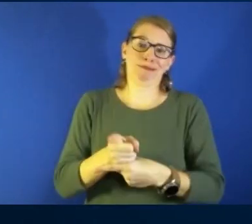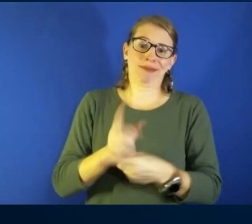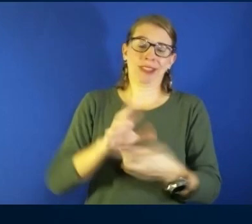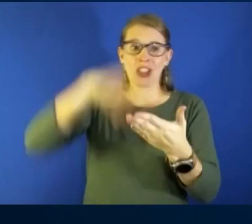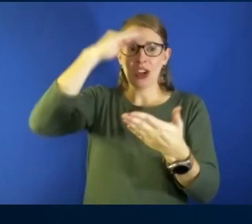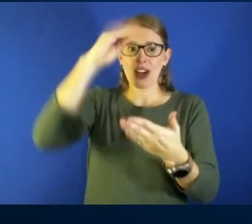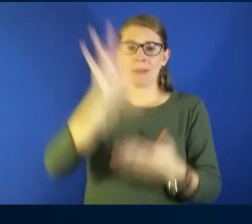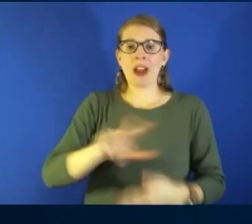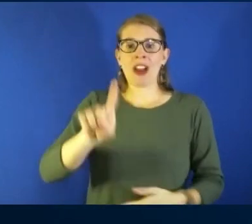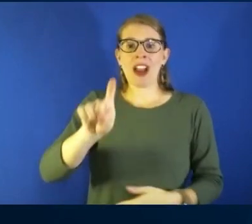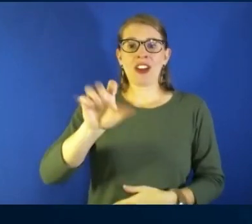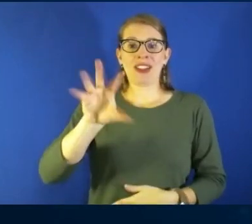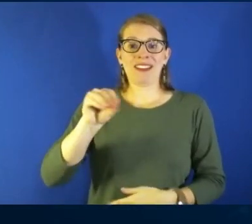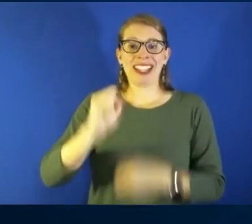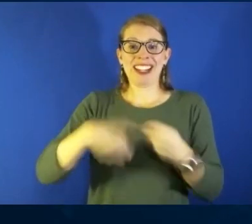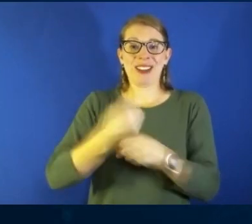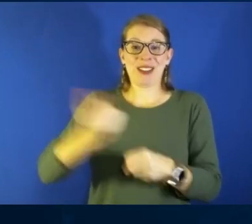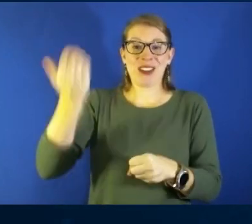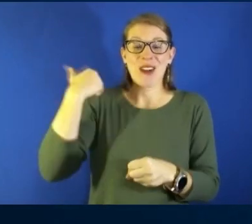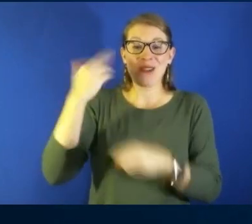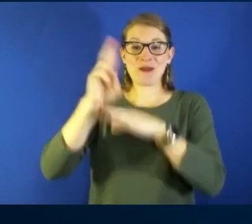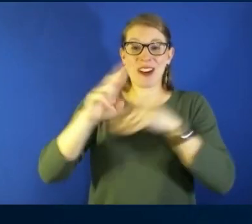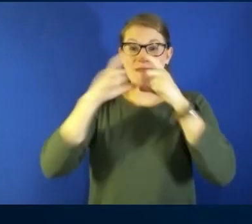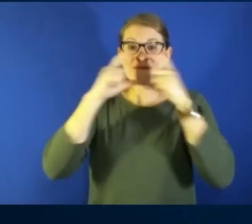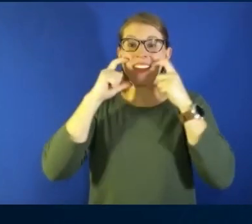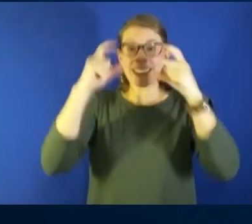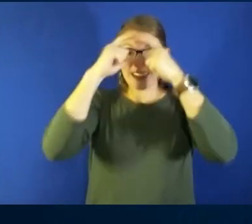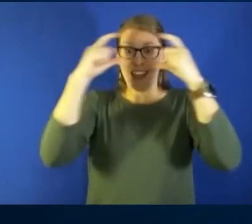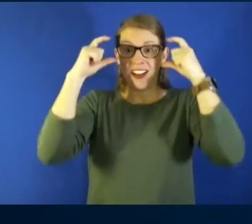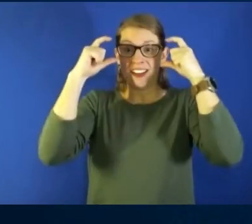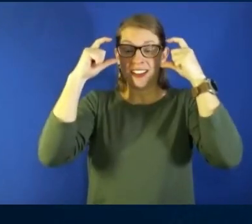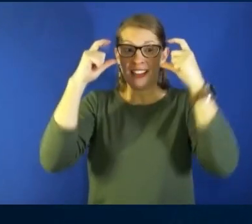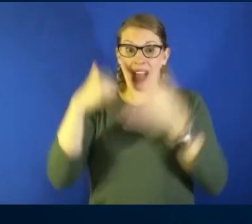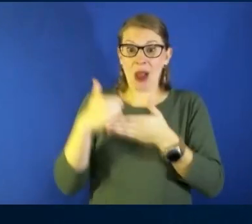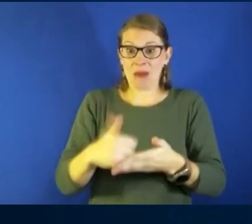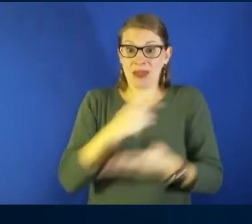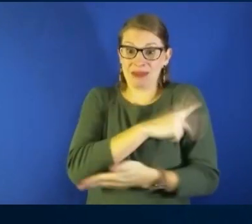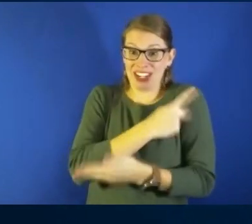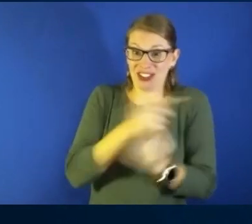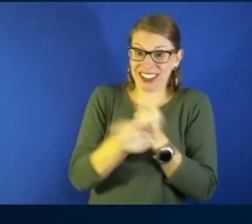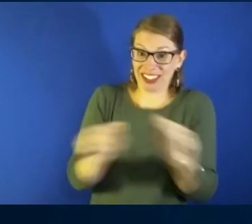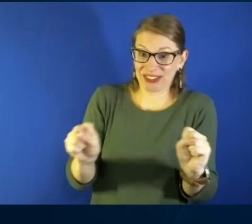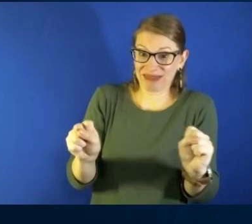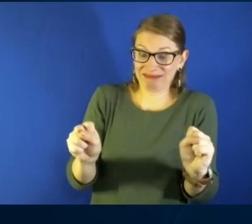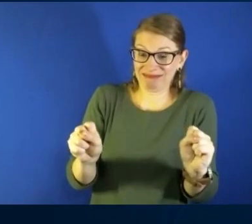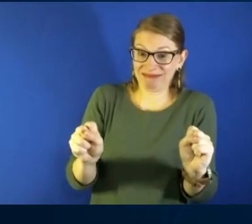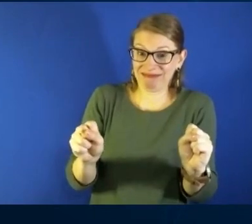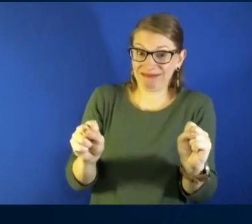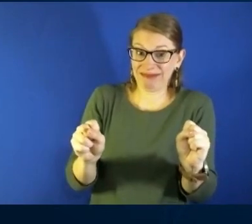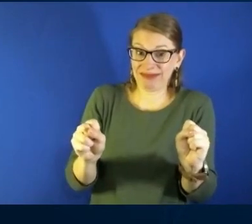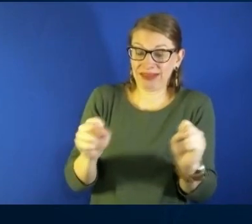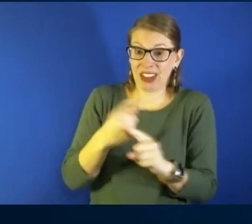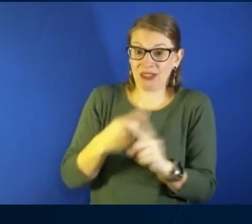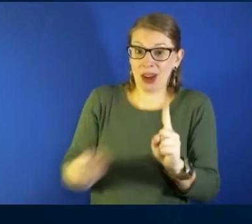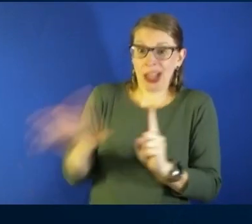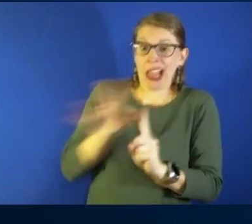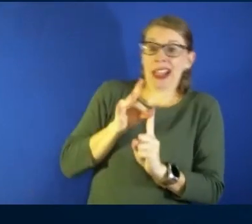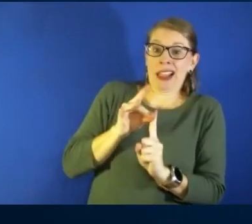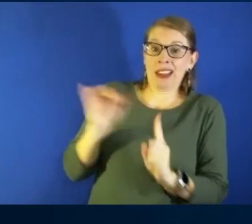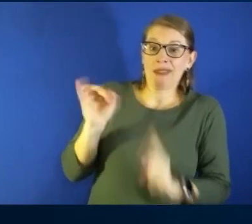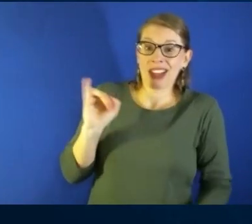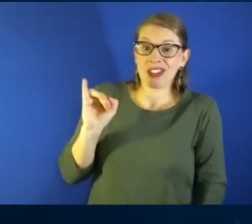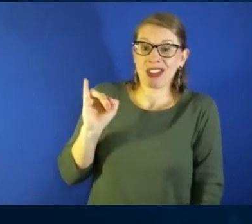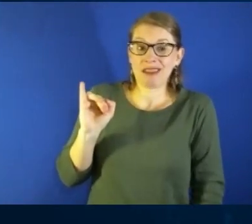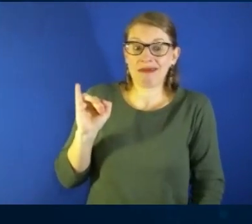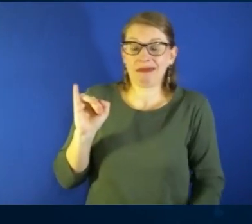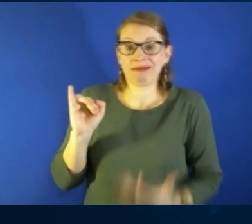150 years ago that wearing masks and goggles actually keeps patients safe and from acquiring an infection. And they work, and they do it, work. and